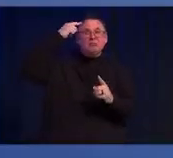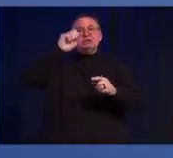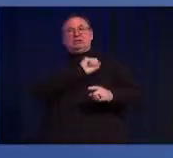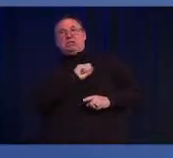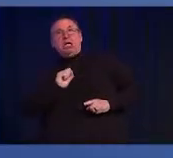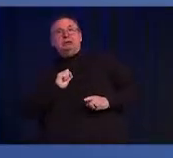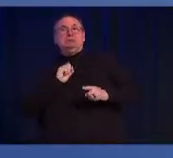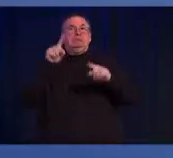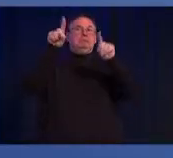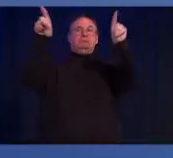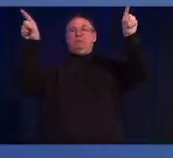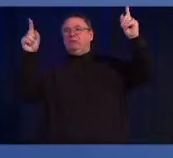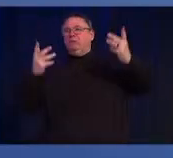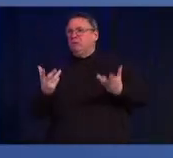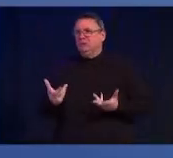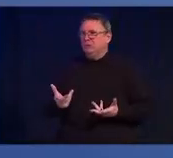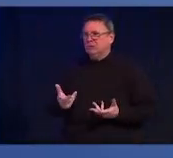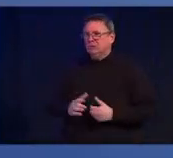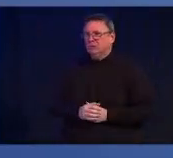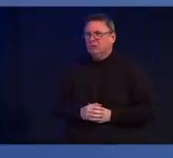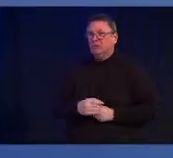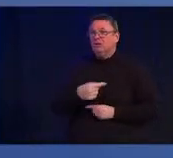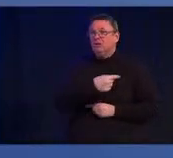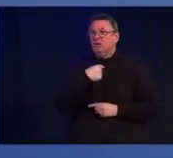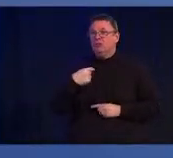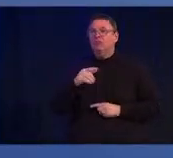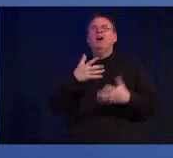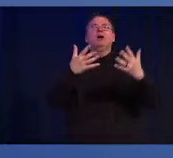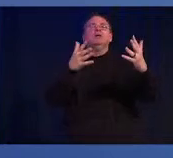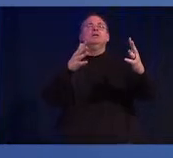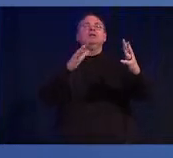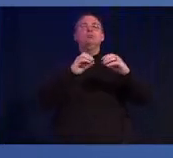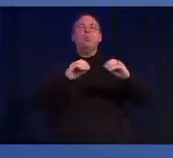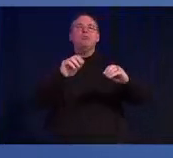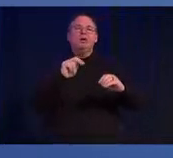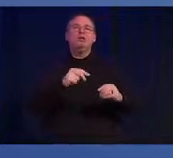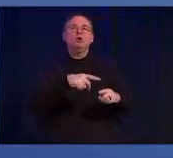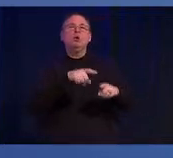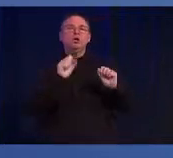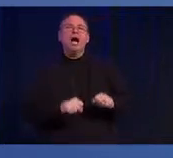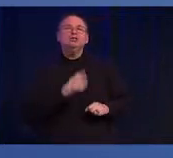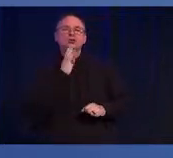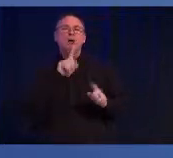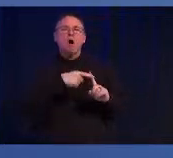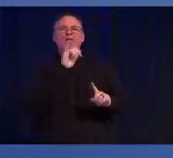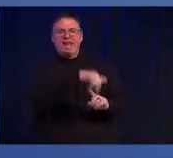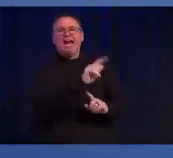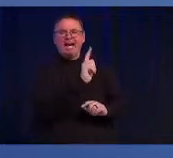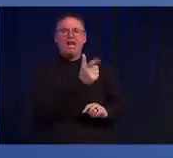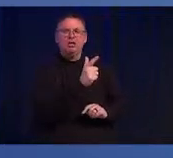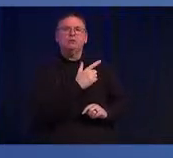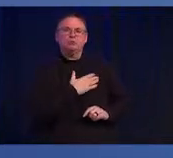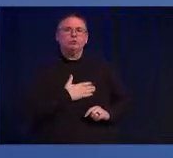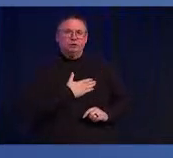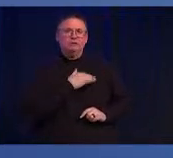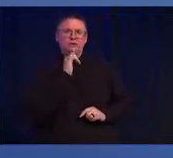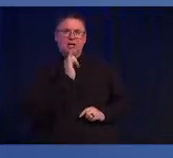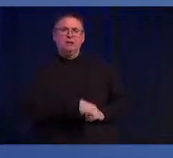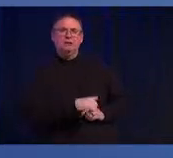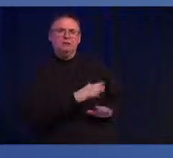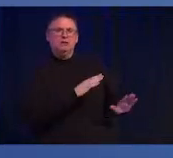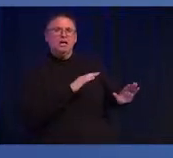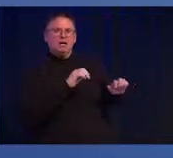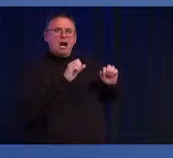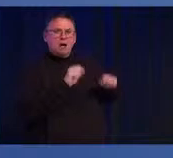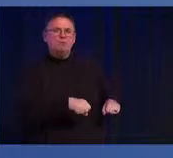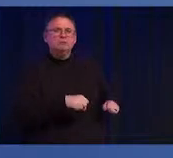I'd like to go ahead and move on. Ms. McCormick, you'll have the opportunity to address that in the future, and I very much appreciate us being able to tackle so